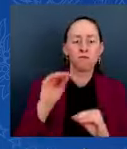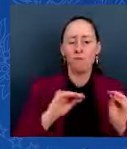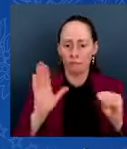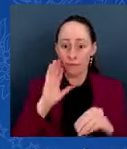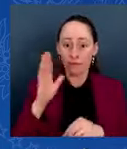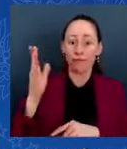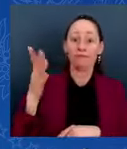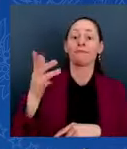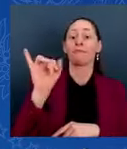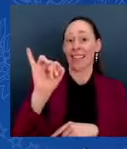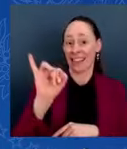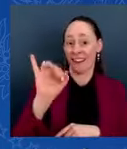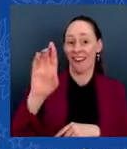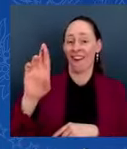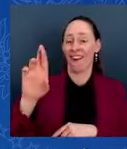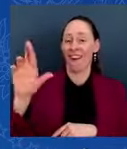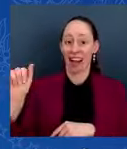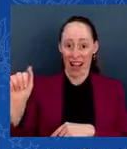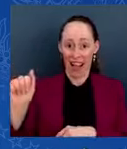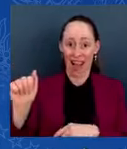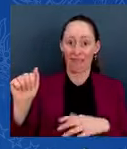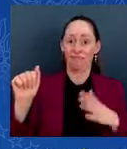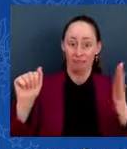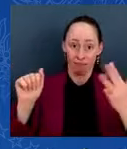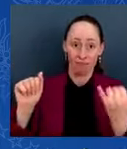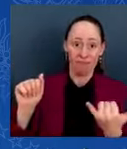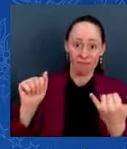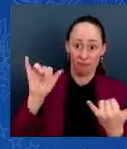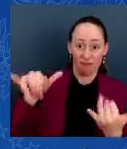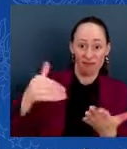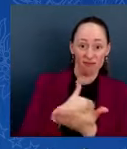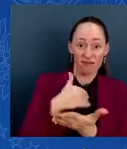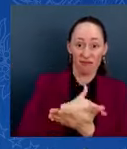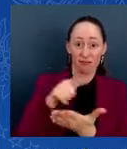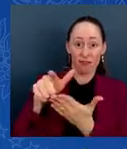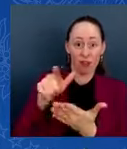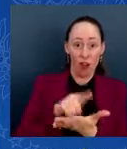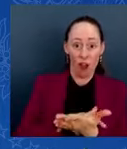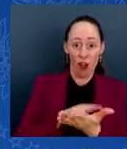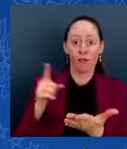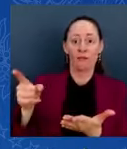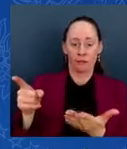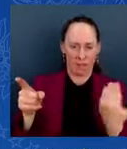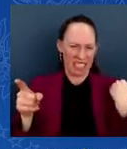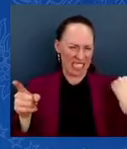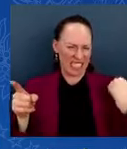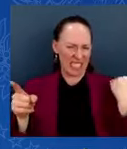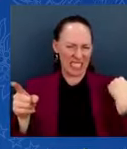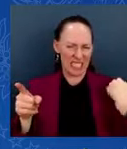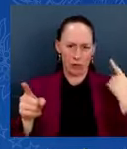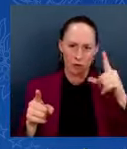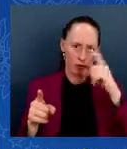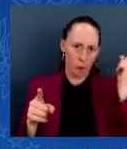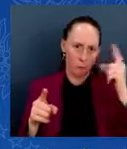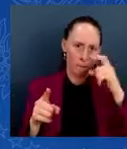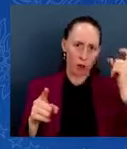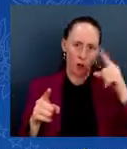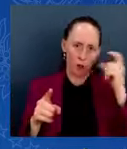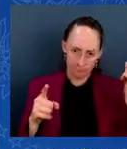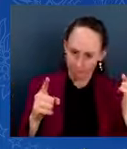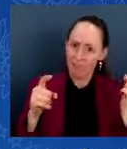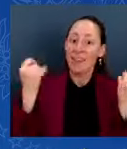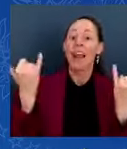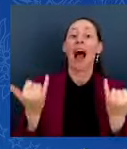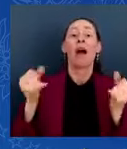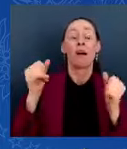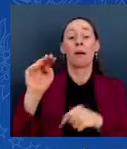announced under that law, Medicare is going to select, and it's already passed law, 10 drugs a year, going up to 20 till we